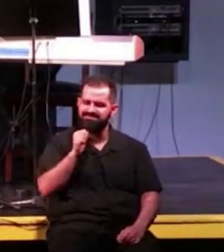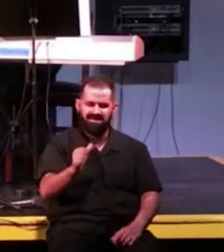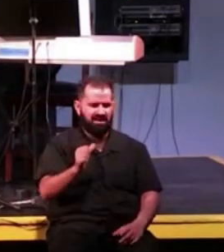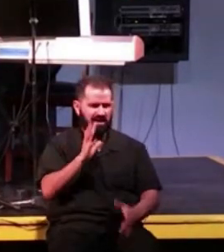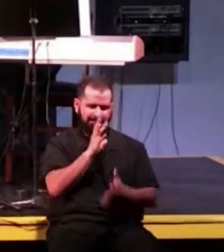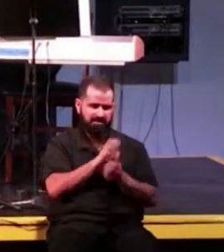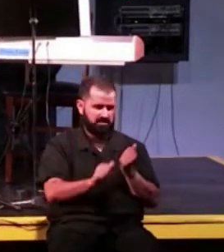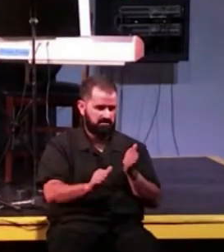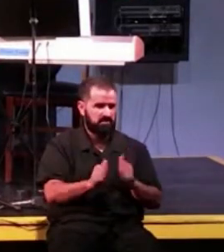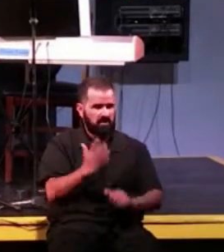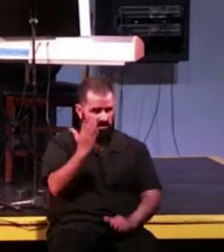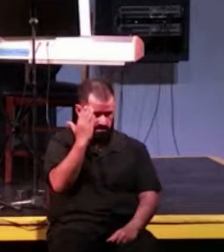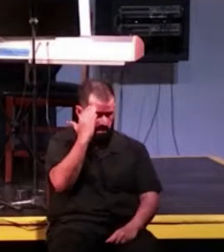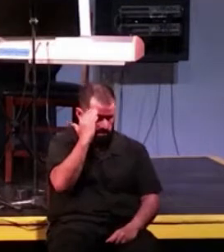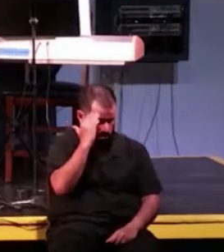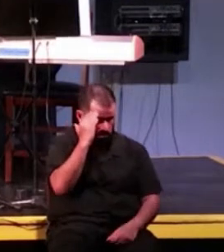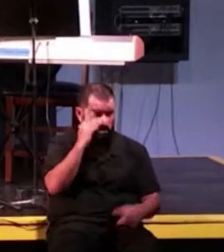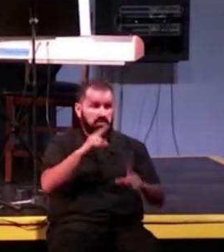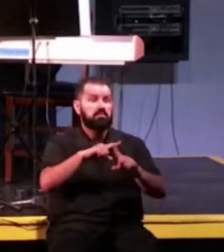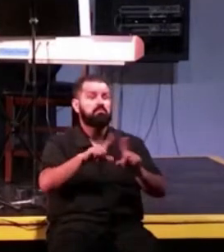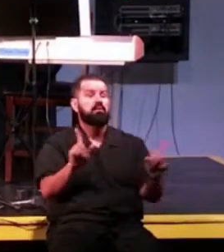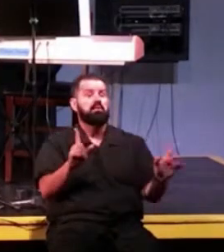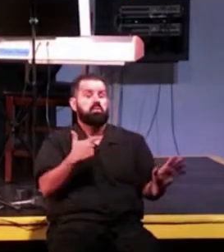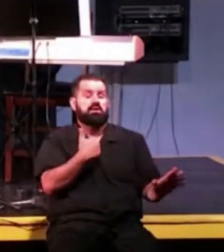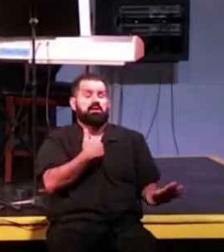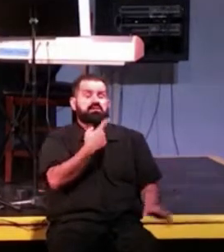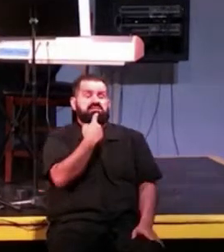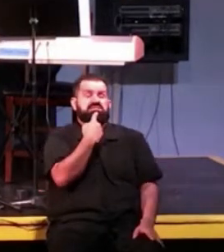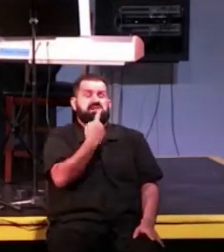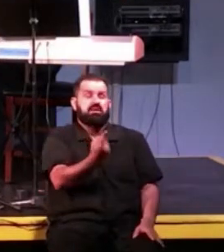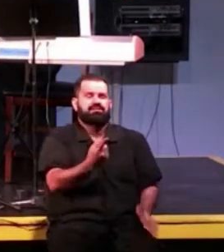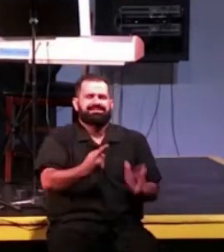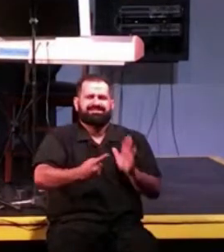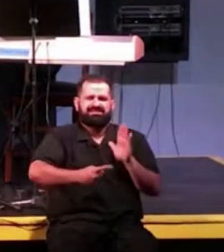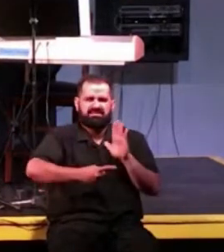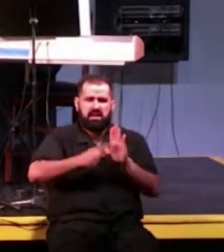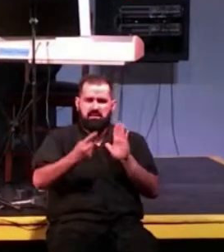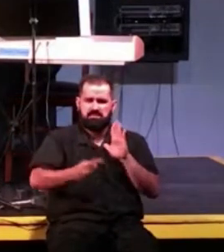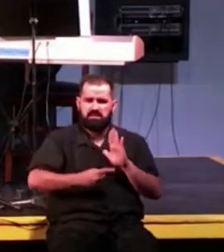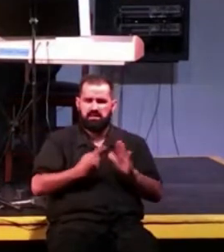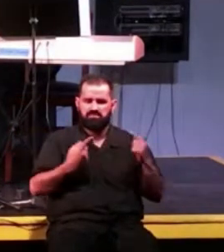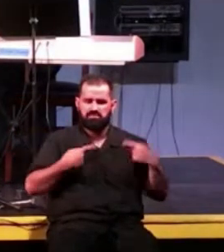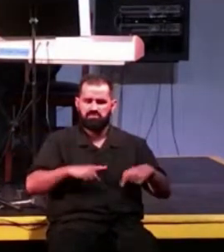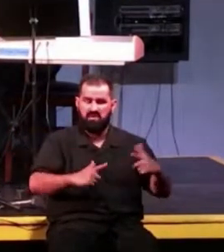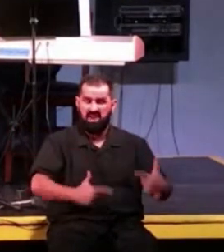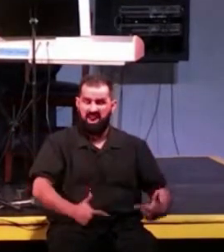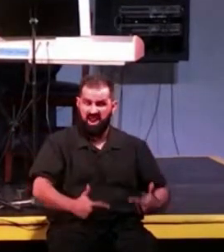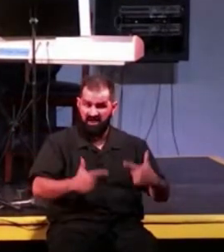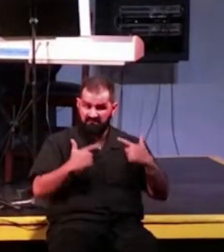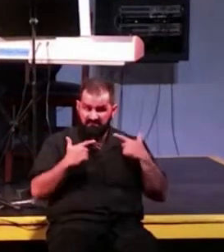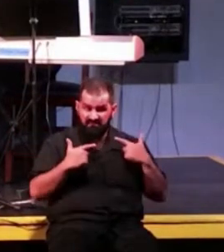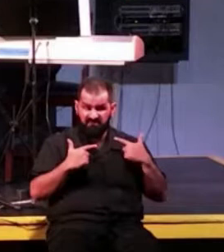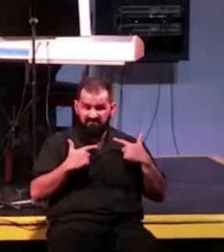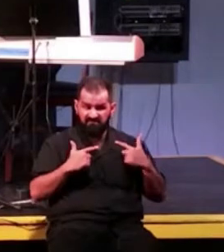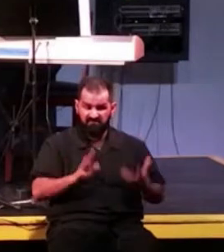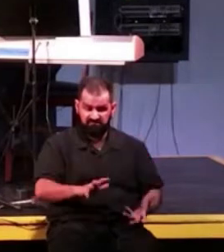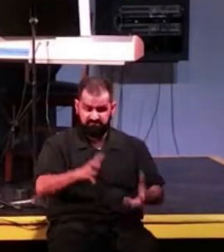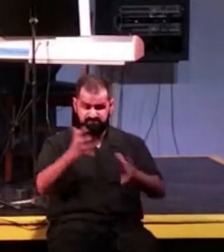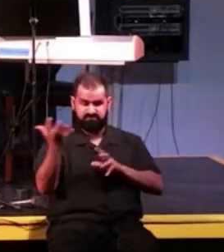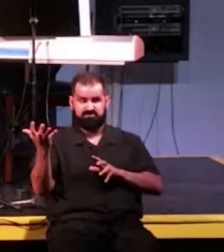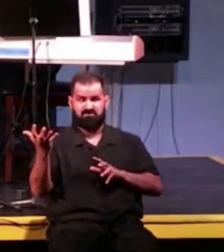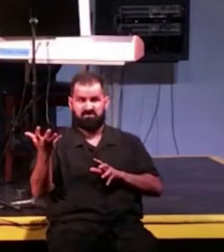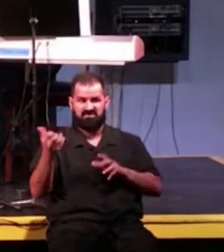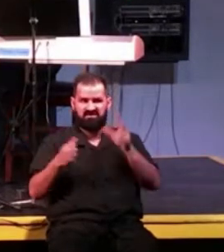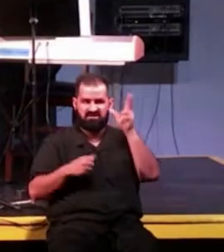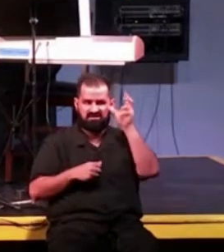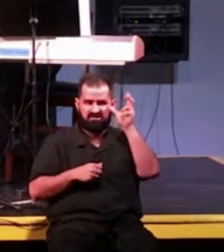what it is to be ruthless. But what I'm saying is there are some times in life that the devil can lie to you and